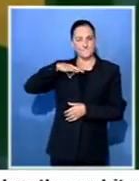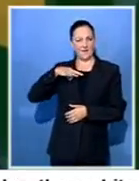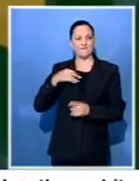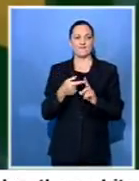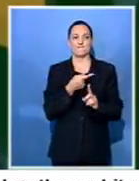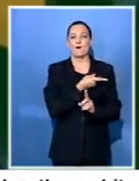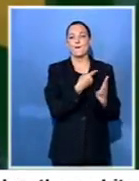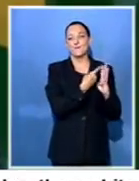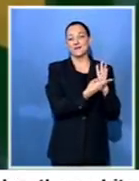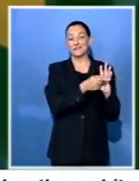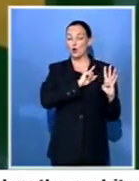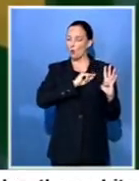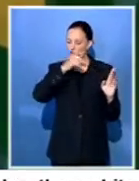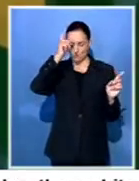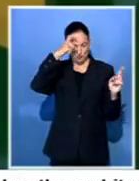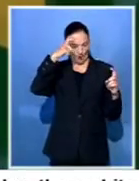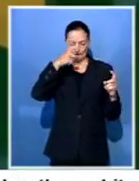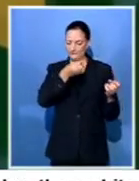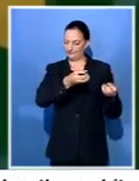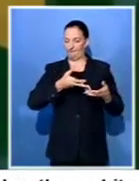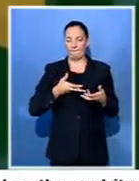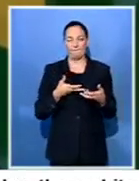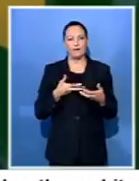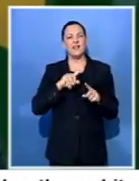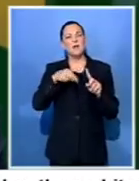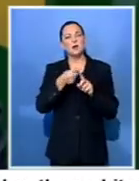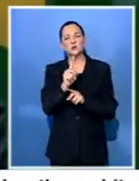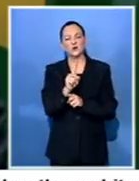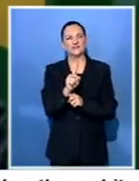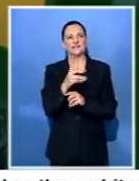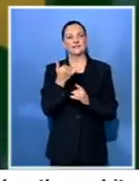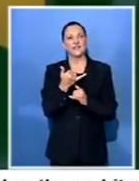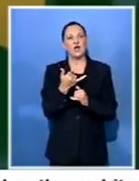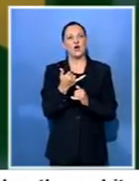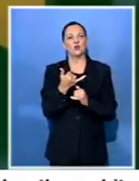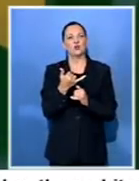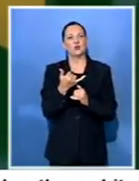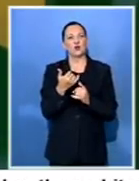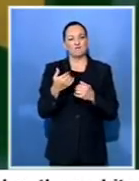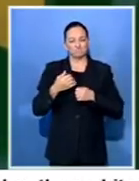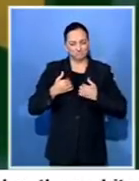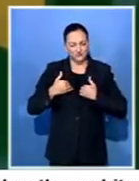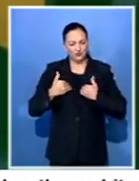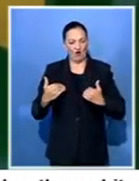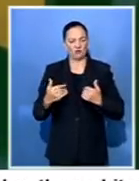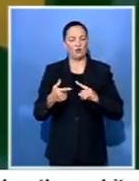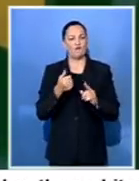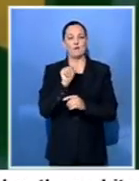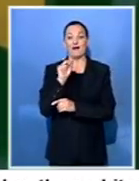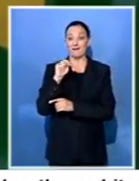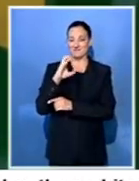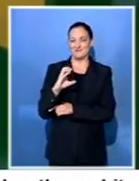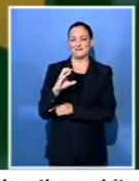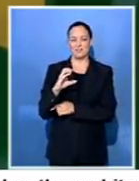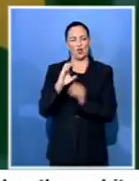deal from his knowledge about the genesis of the ANC's